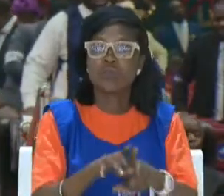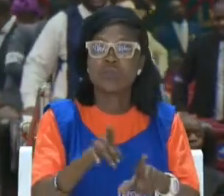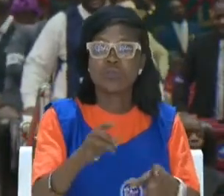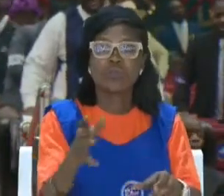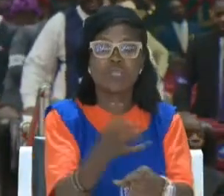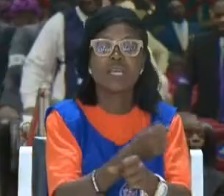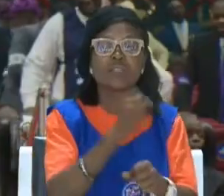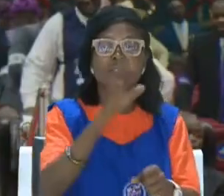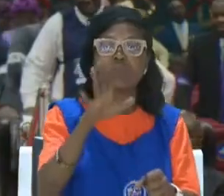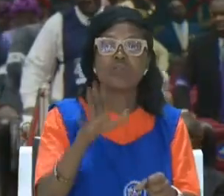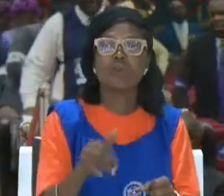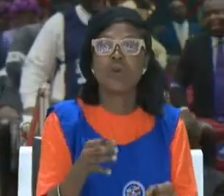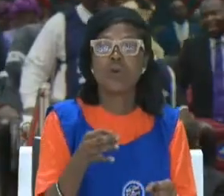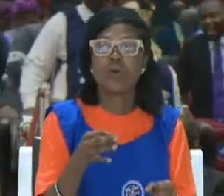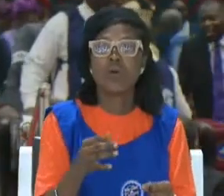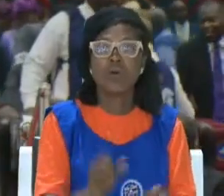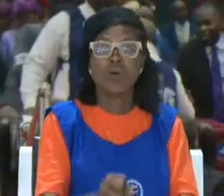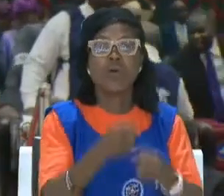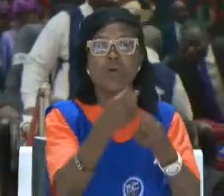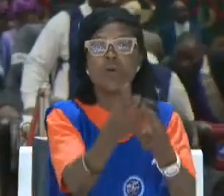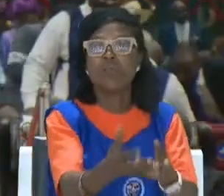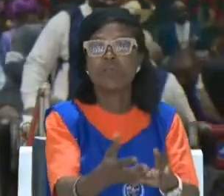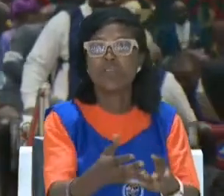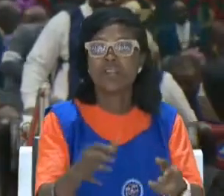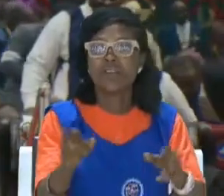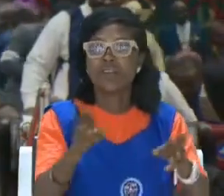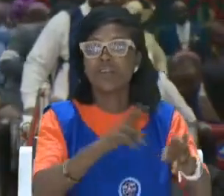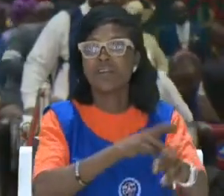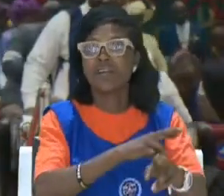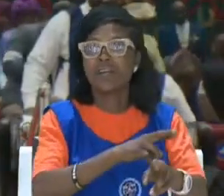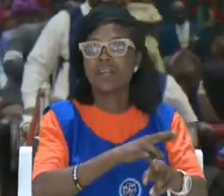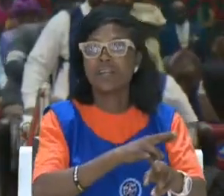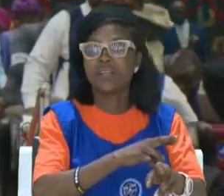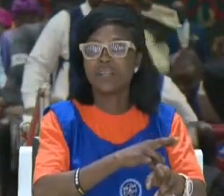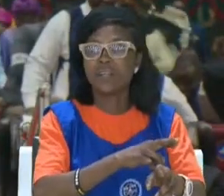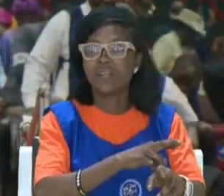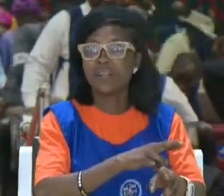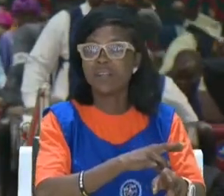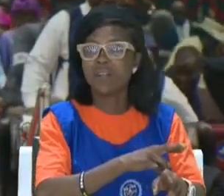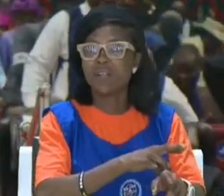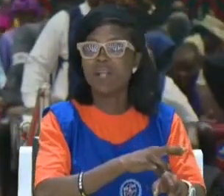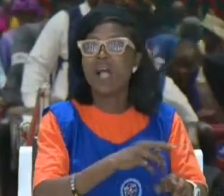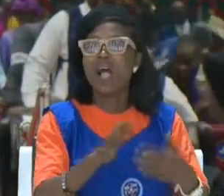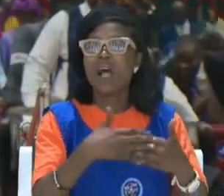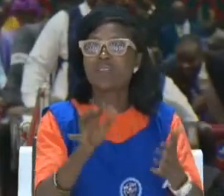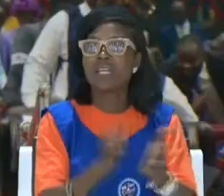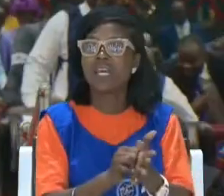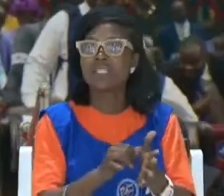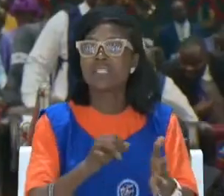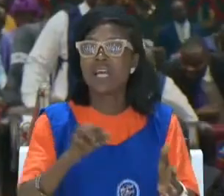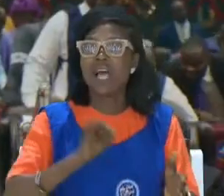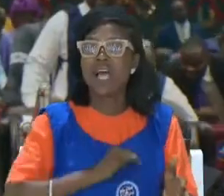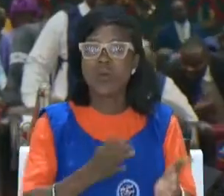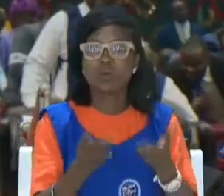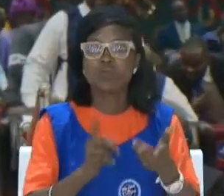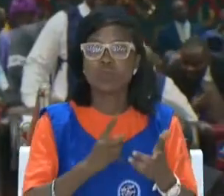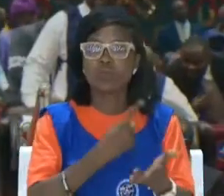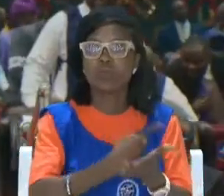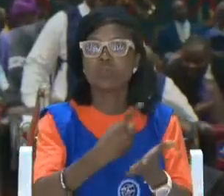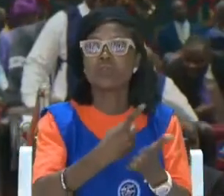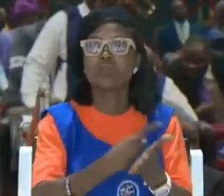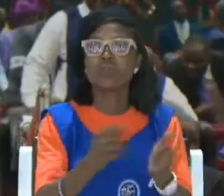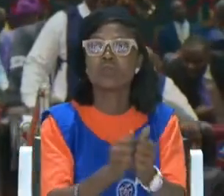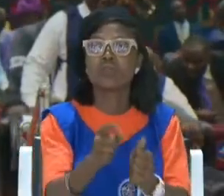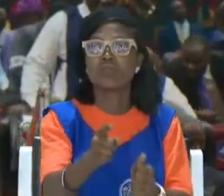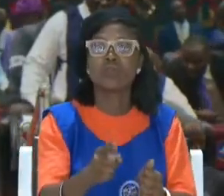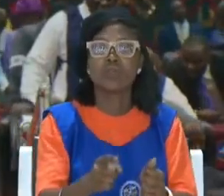offering ready. And after that, I want to talk to you for a few minutes. And then we'll